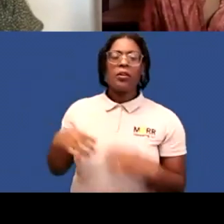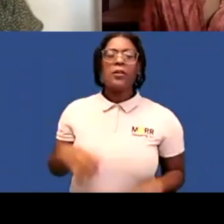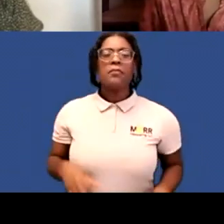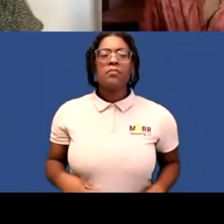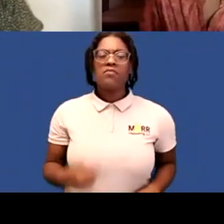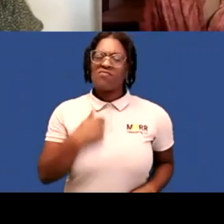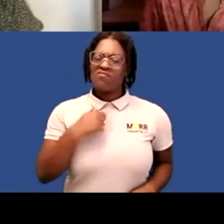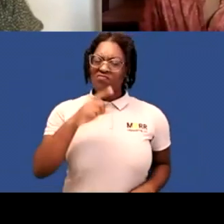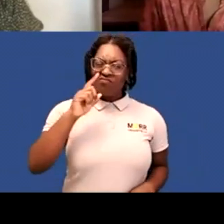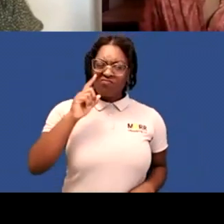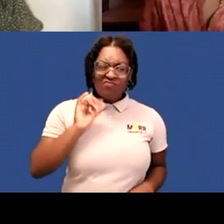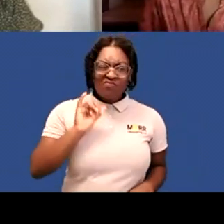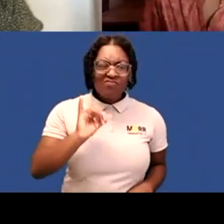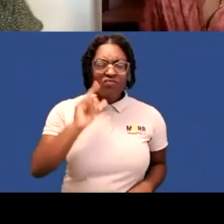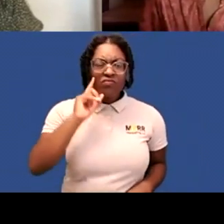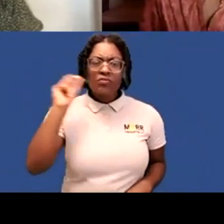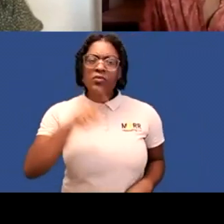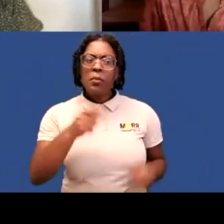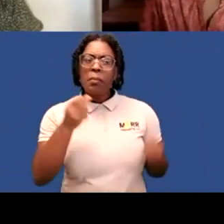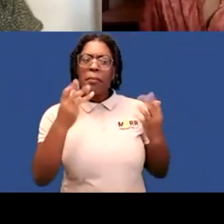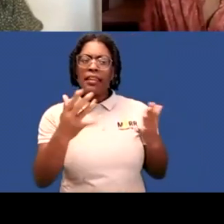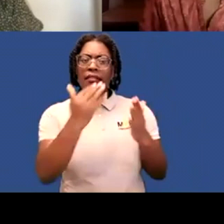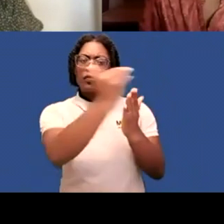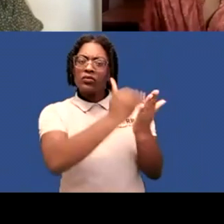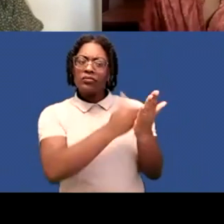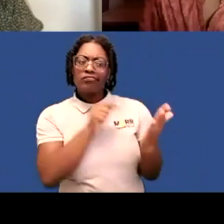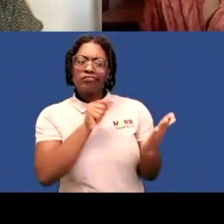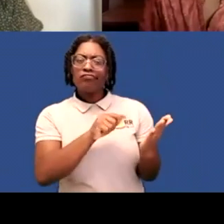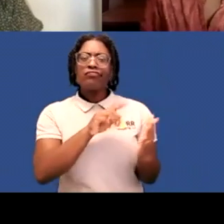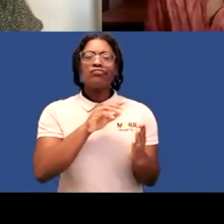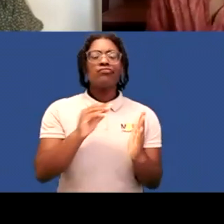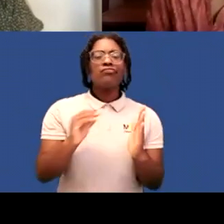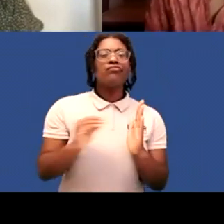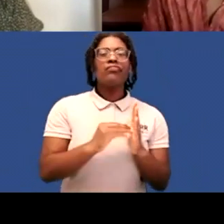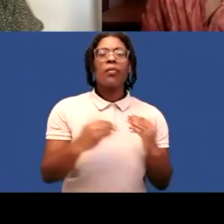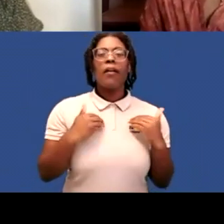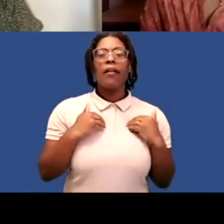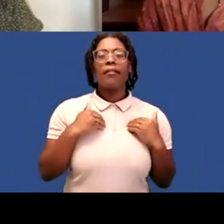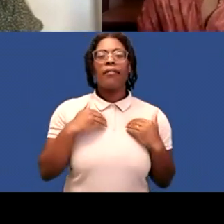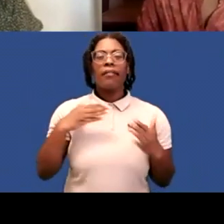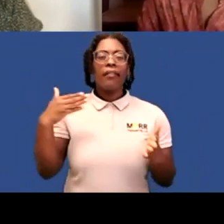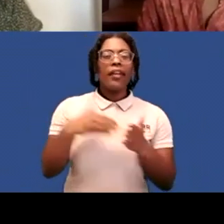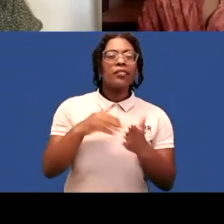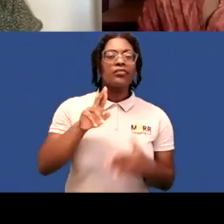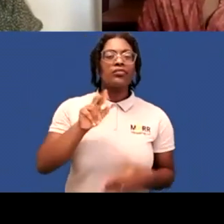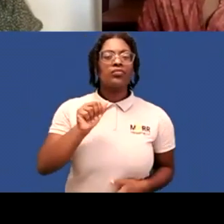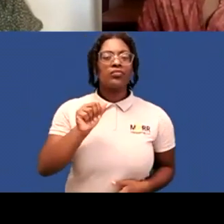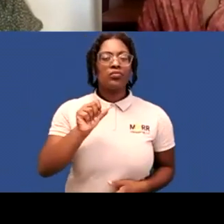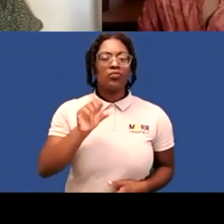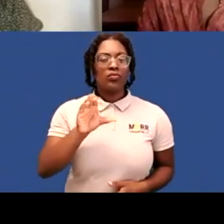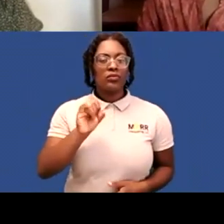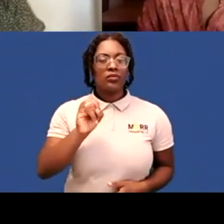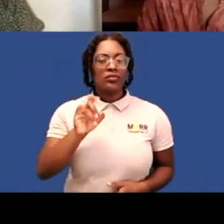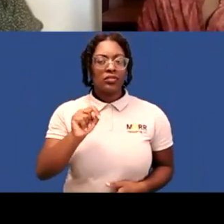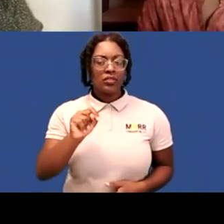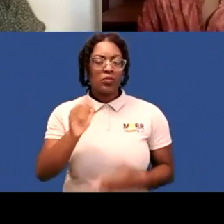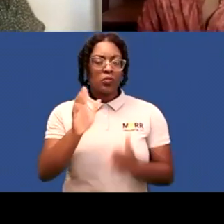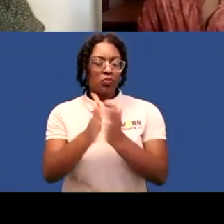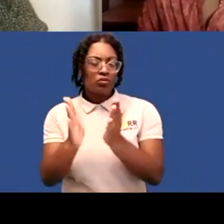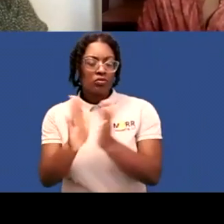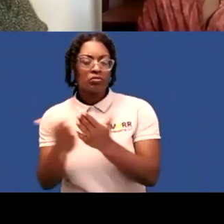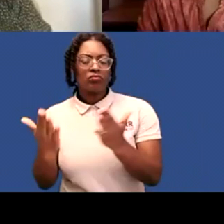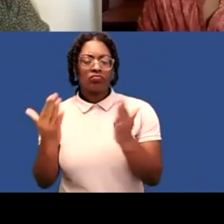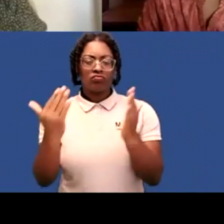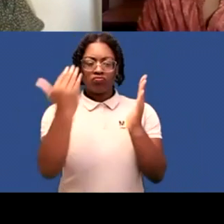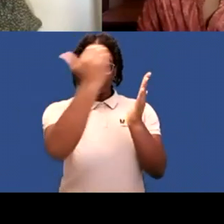books. And again, like Ike says, it's not about having one thing or being solid, but I was feeling very isolated. And I know Ike was also